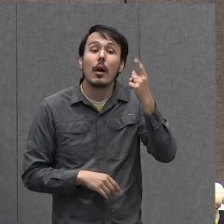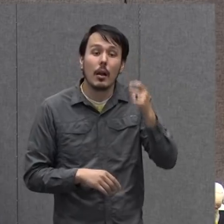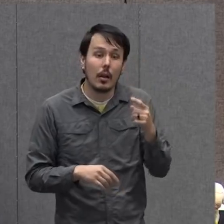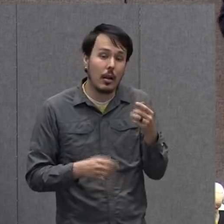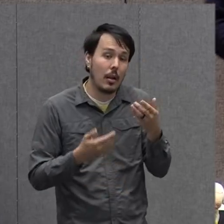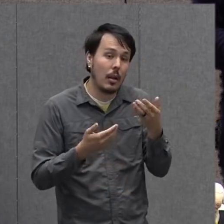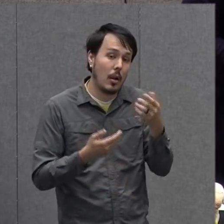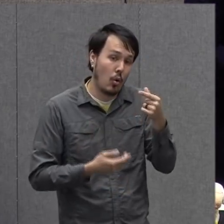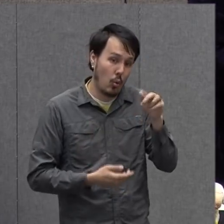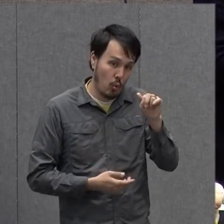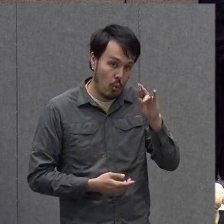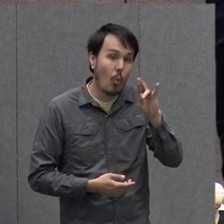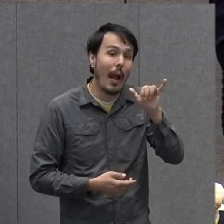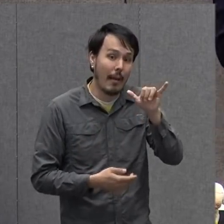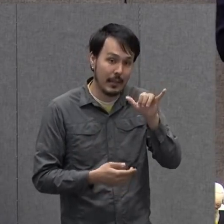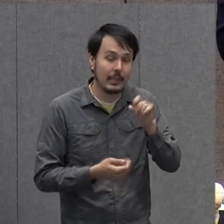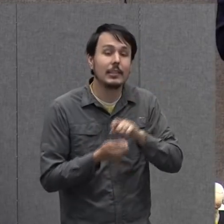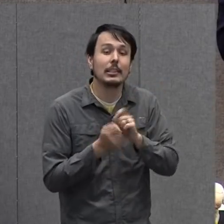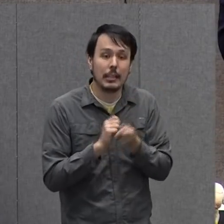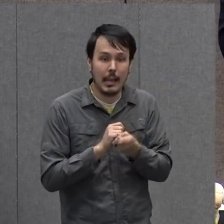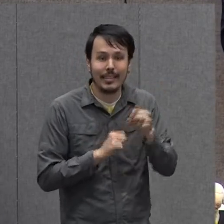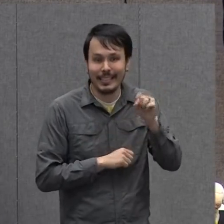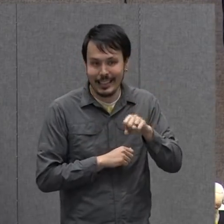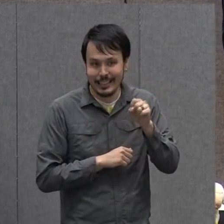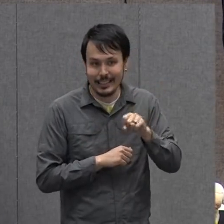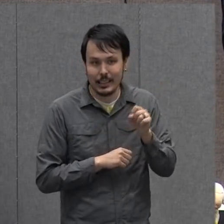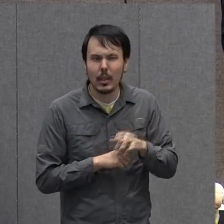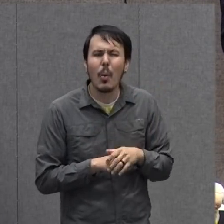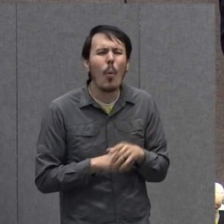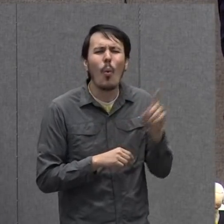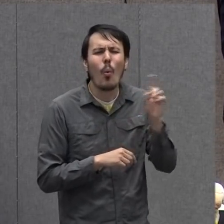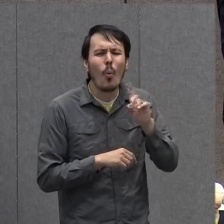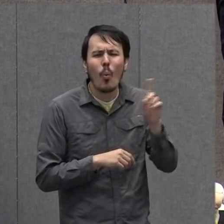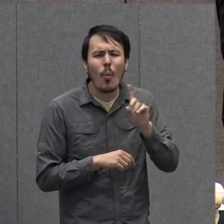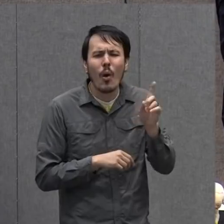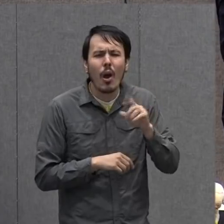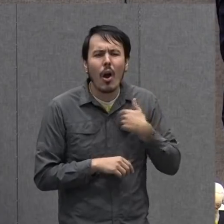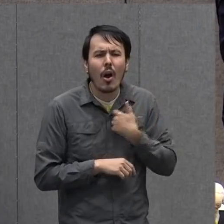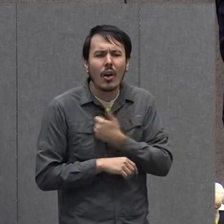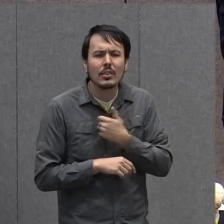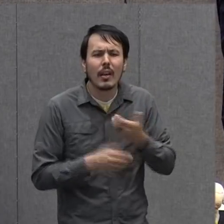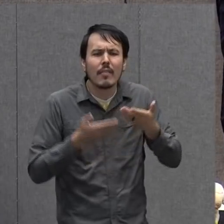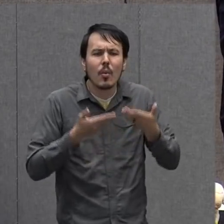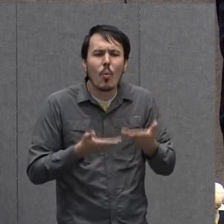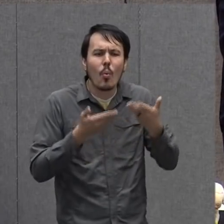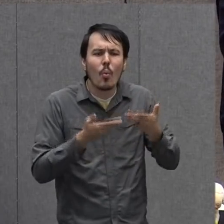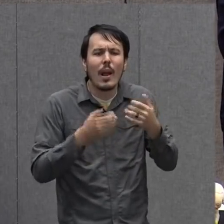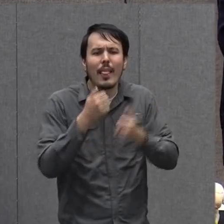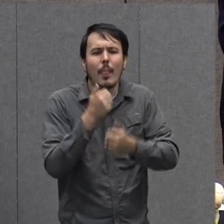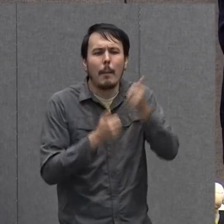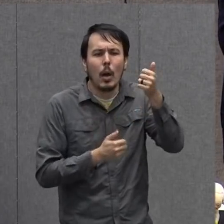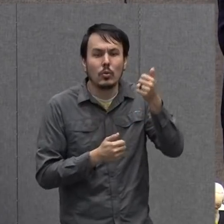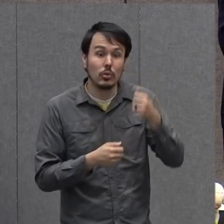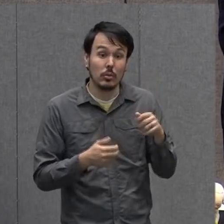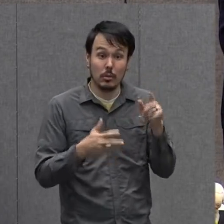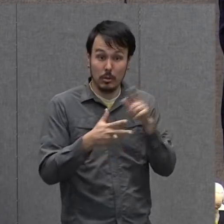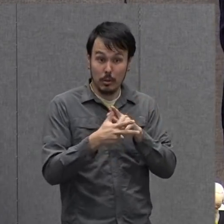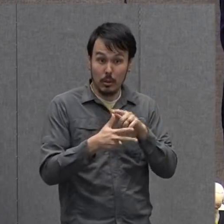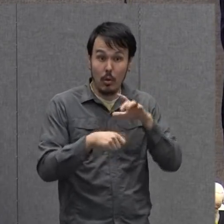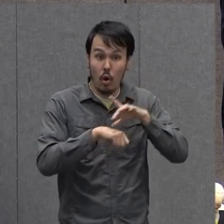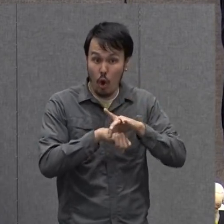with mass to be attracted to each other, just like the idea of the magnet and the paperclip.